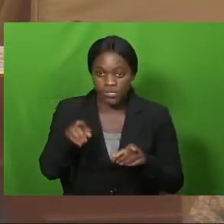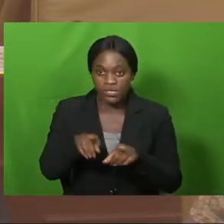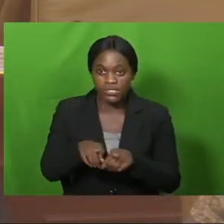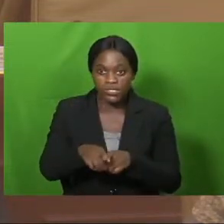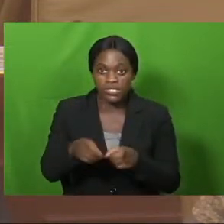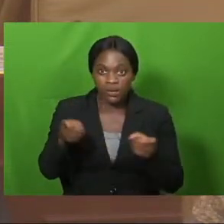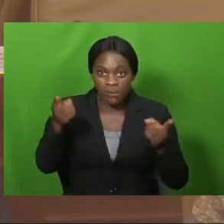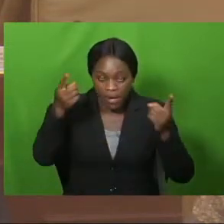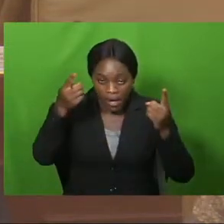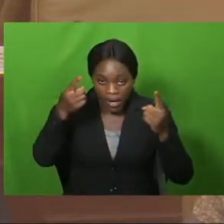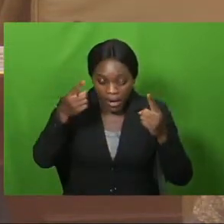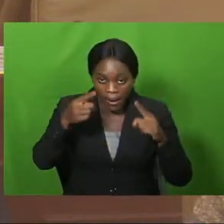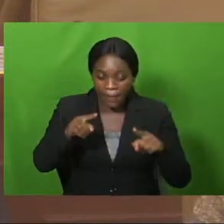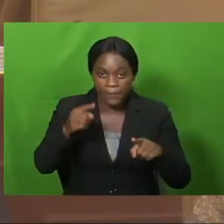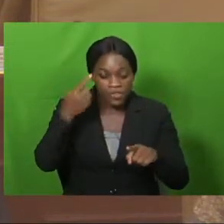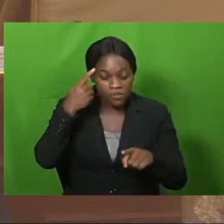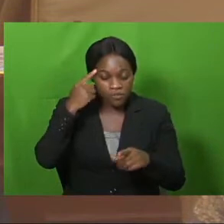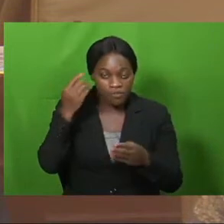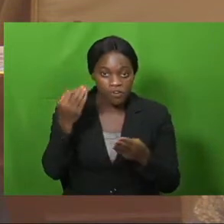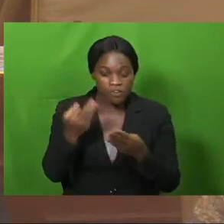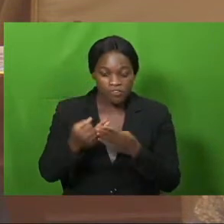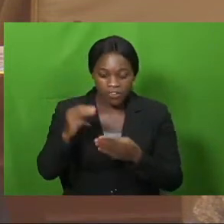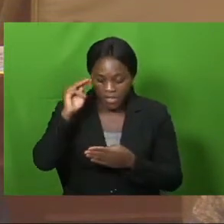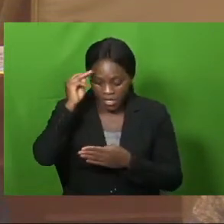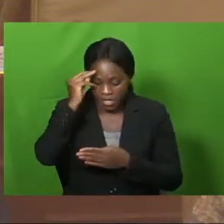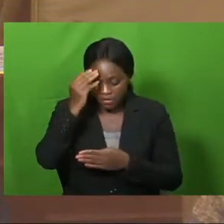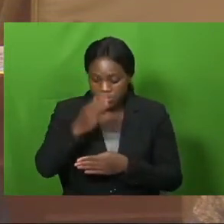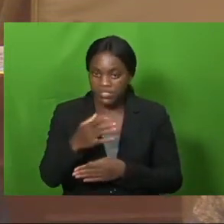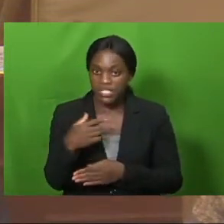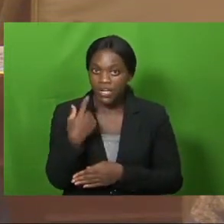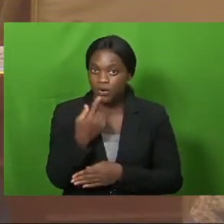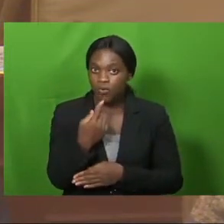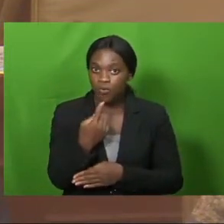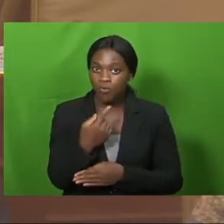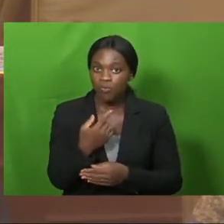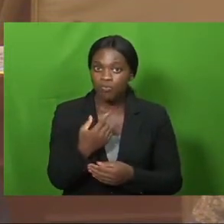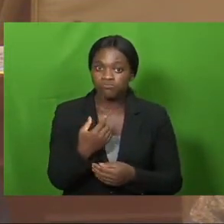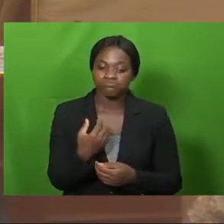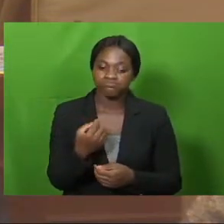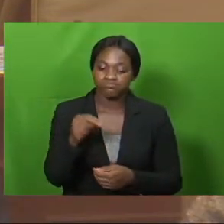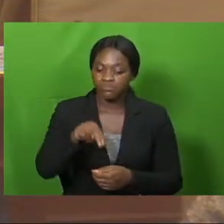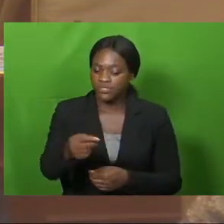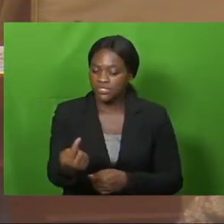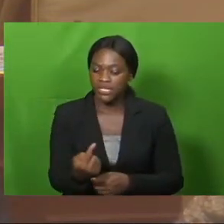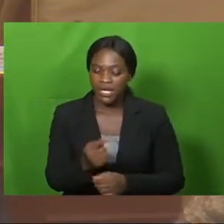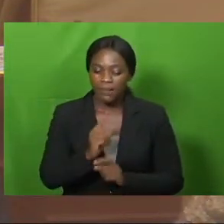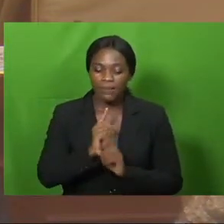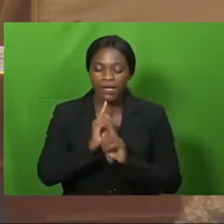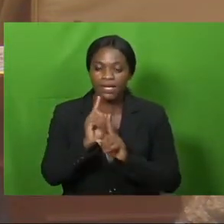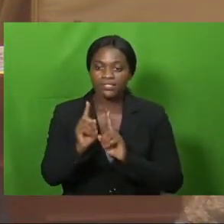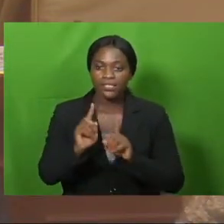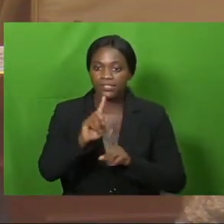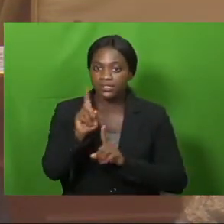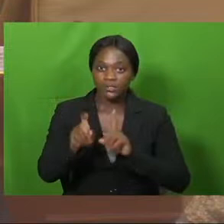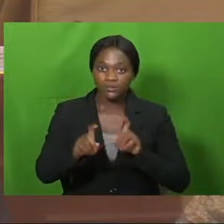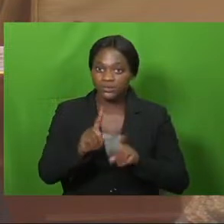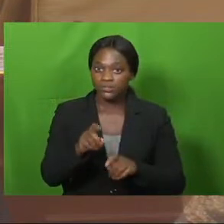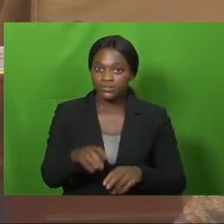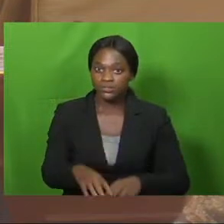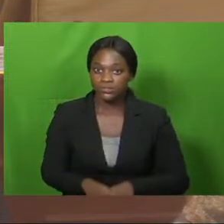for Finance, who has also been slated to respond to a number of questions. Thank you. All the ministers,